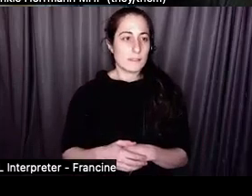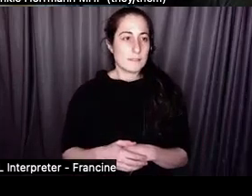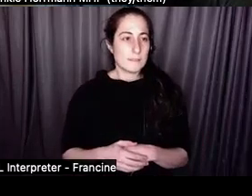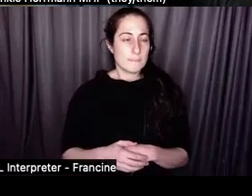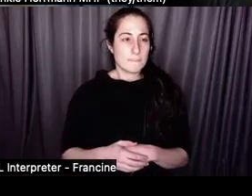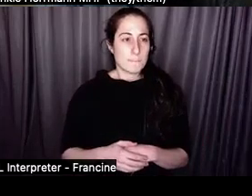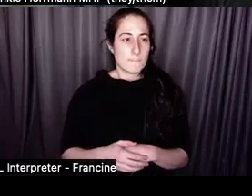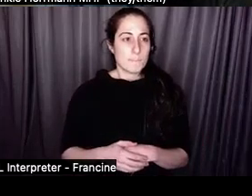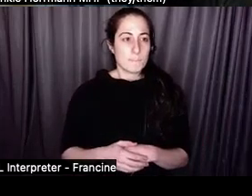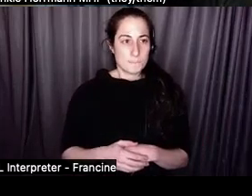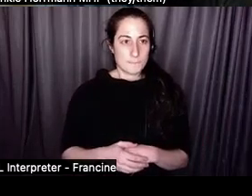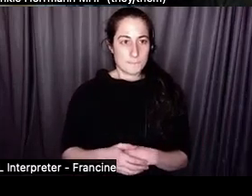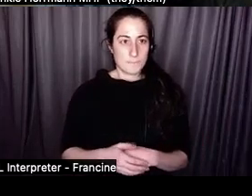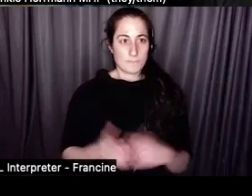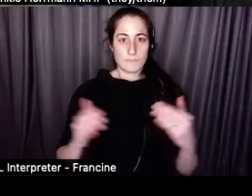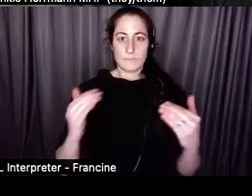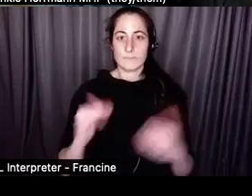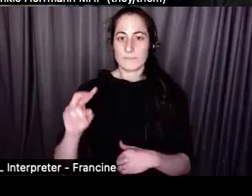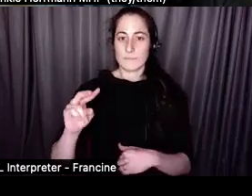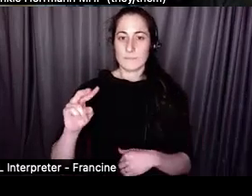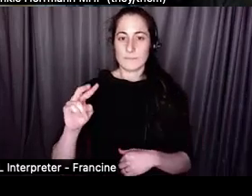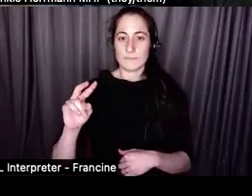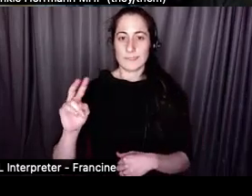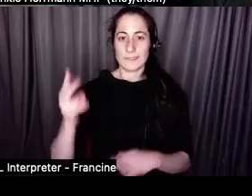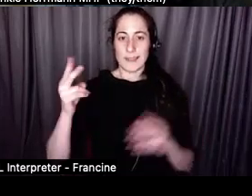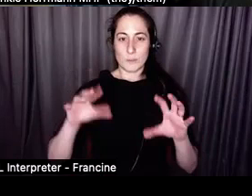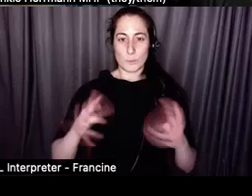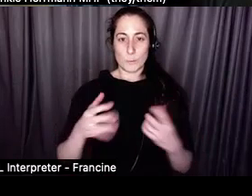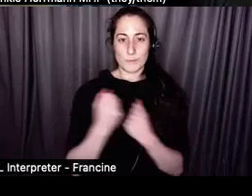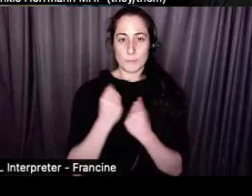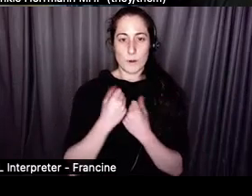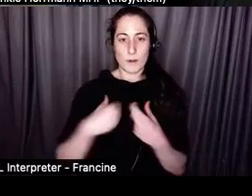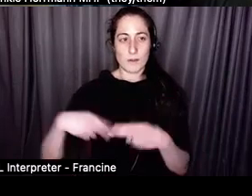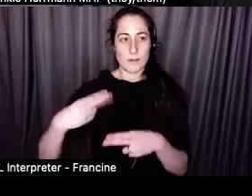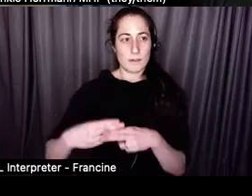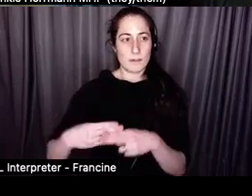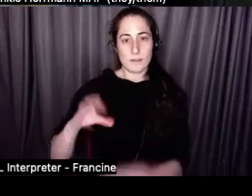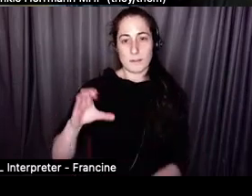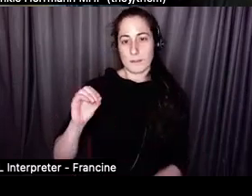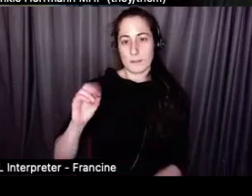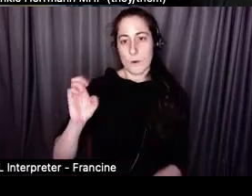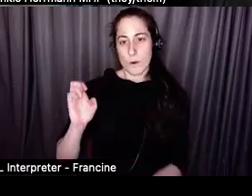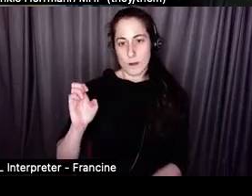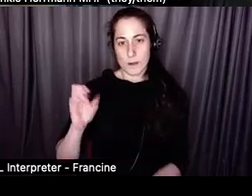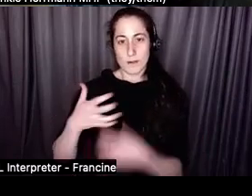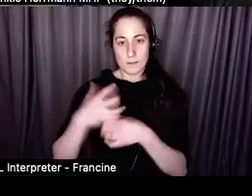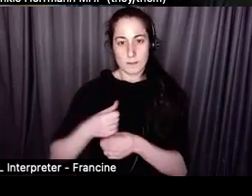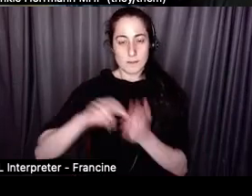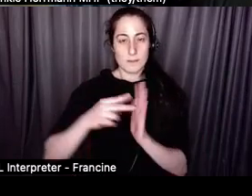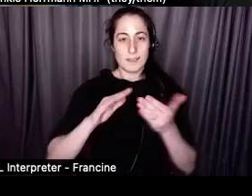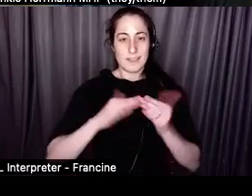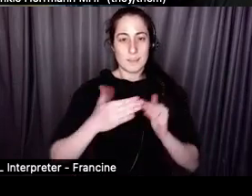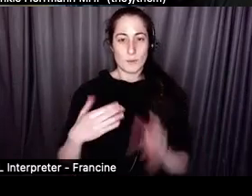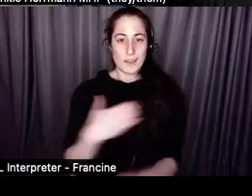So there is a second group of supports called CORE, that stands for Community Empowerment and